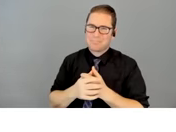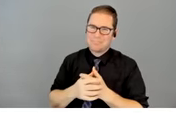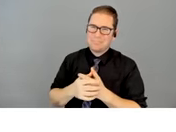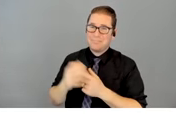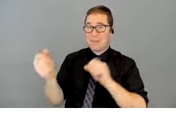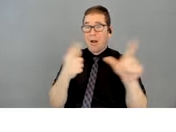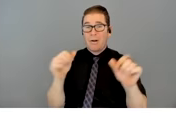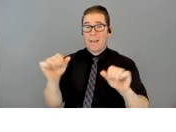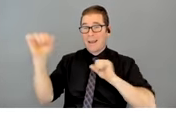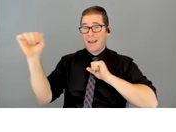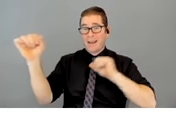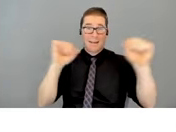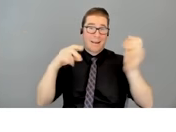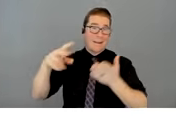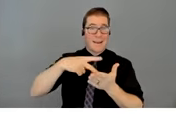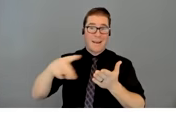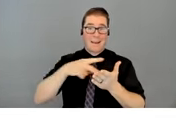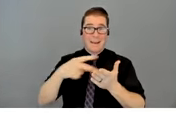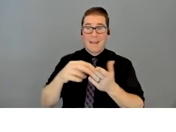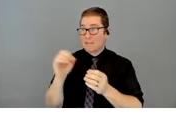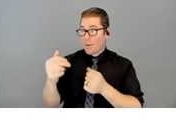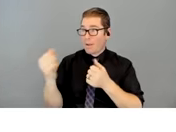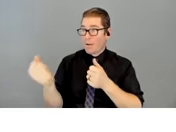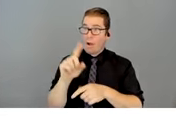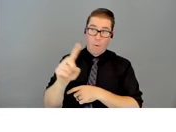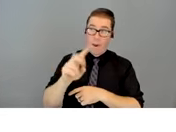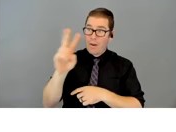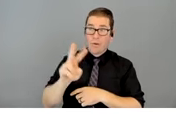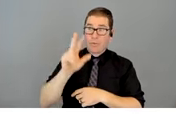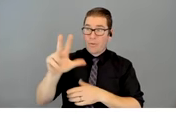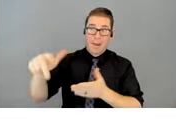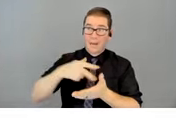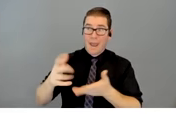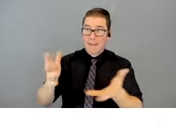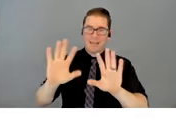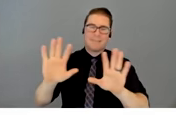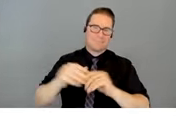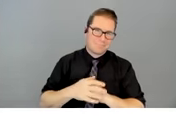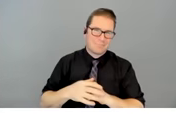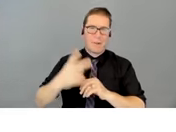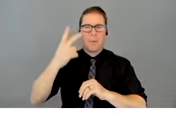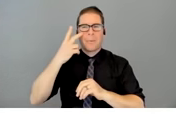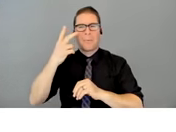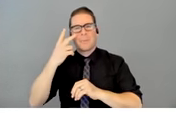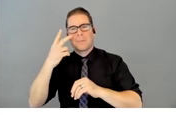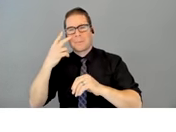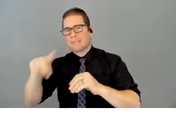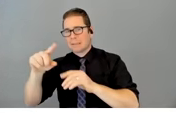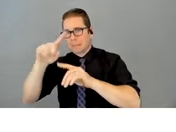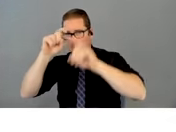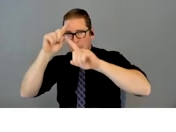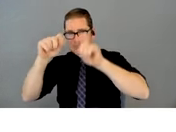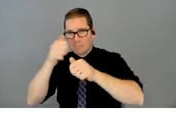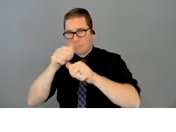Everybody. Okay, everybody on the count three. We'll just see if anybody has any questions just in the next few minutes,